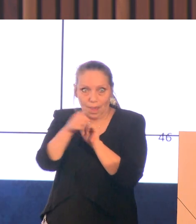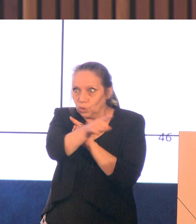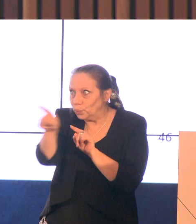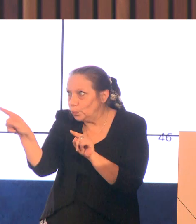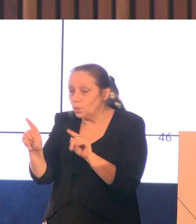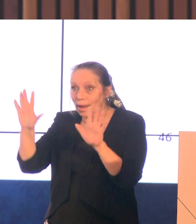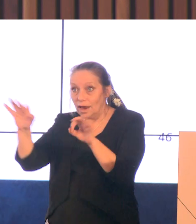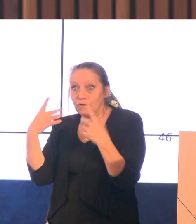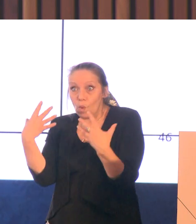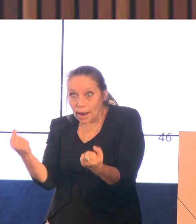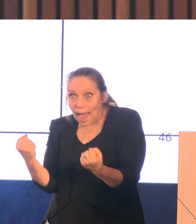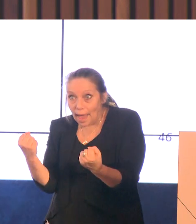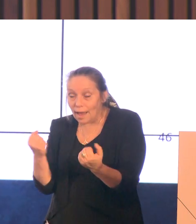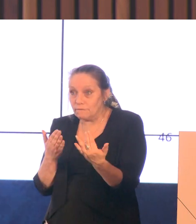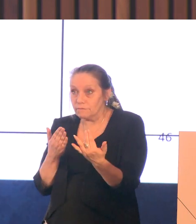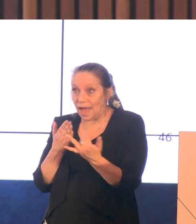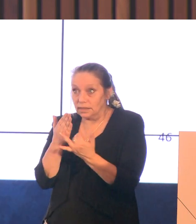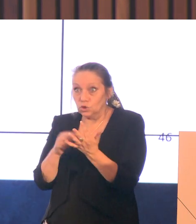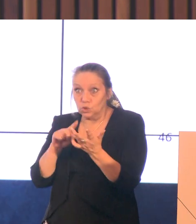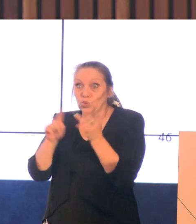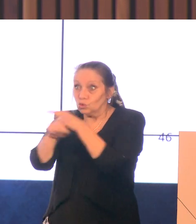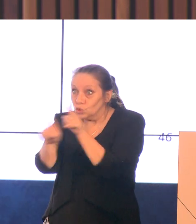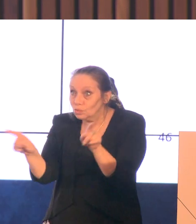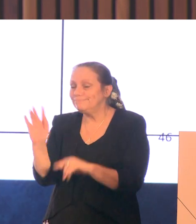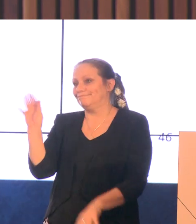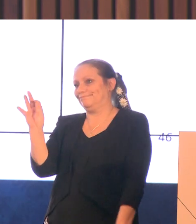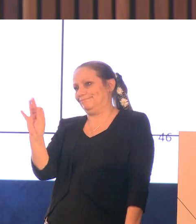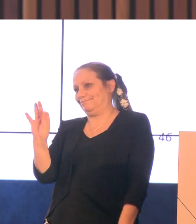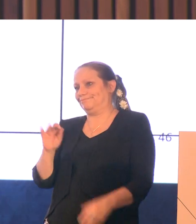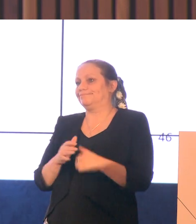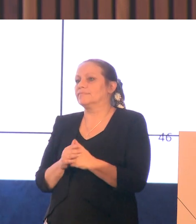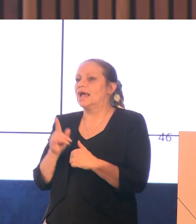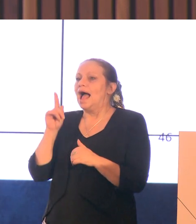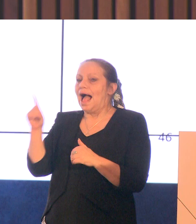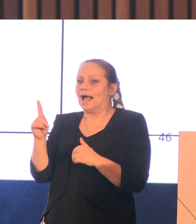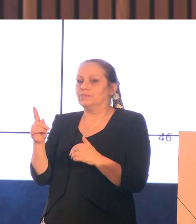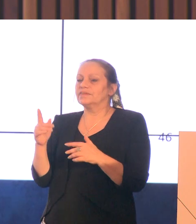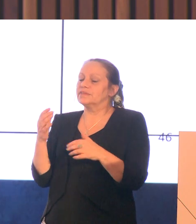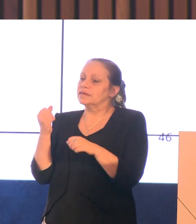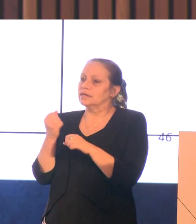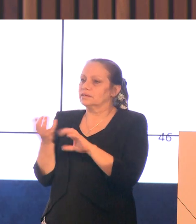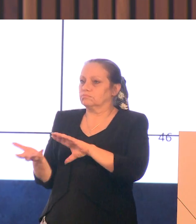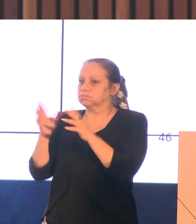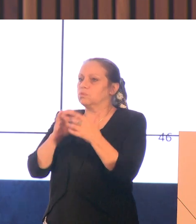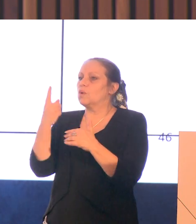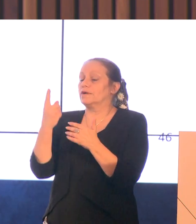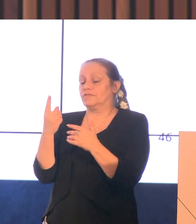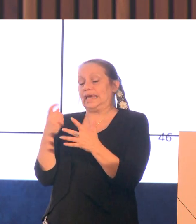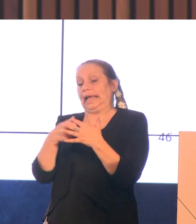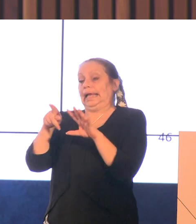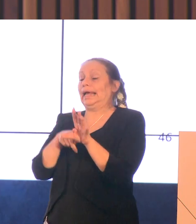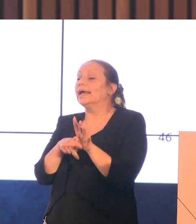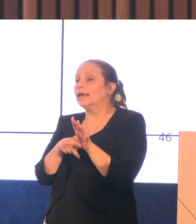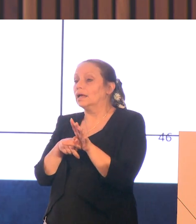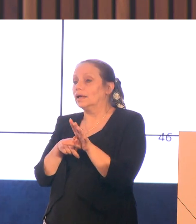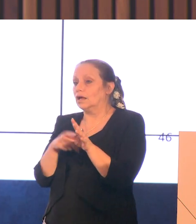not everybody can access an advocate. And this is undermining one of the key principles of the scheme, which is